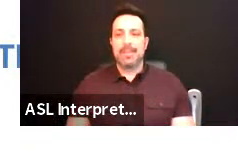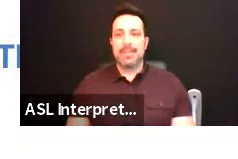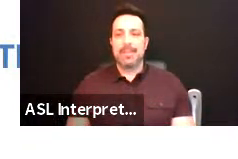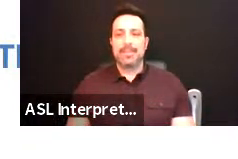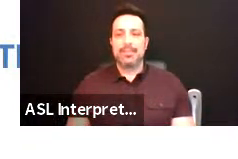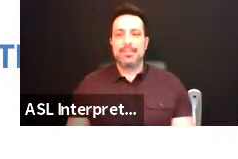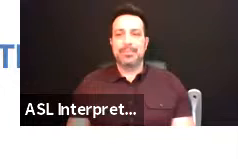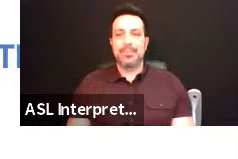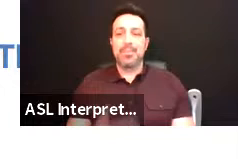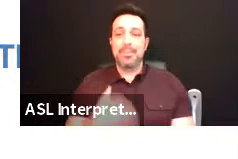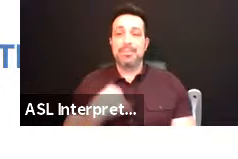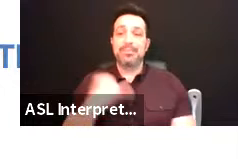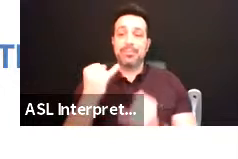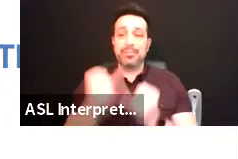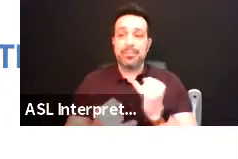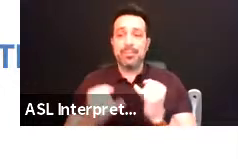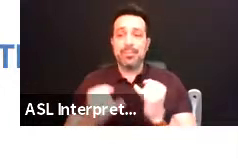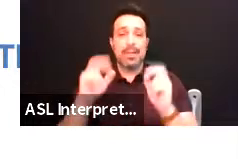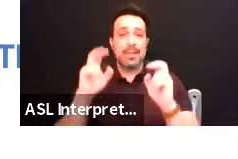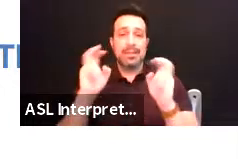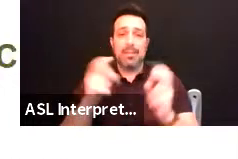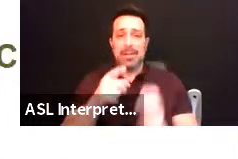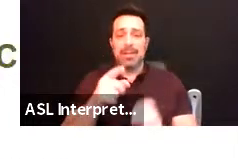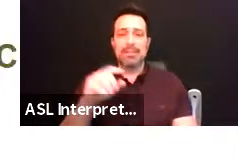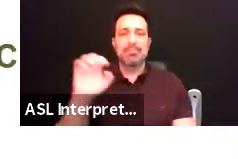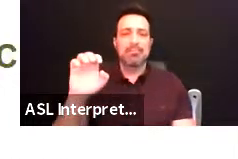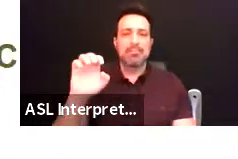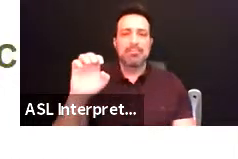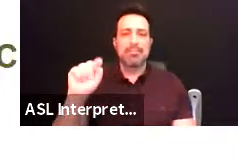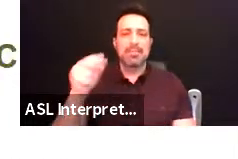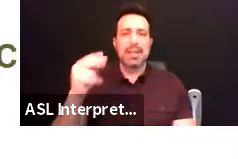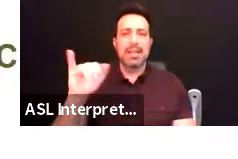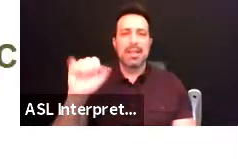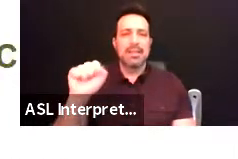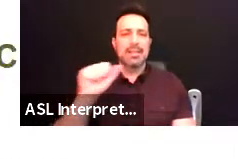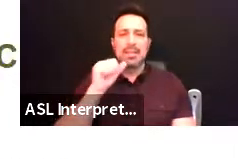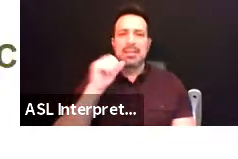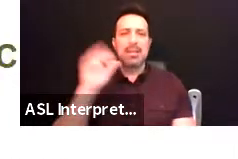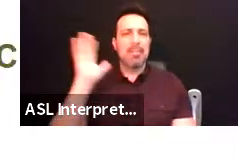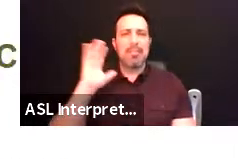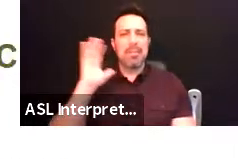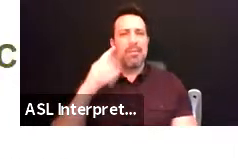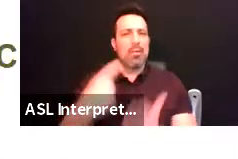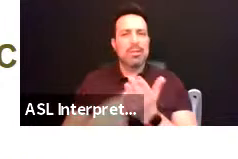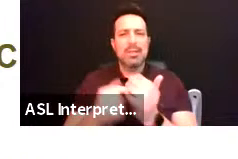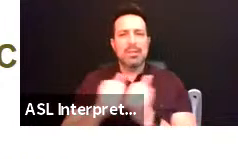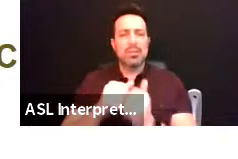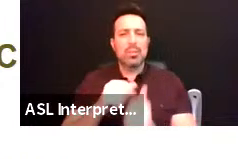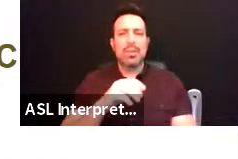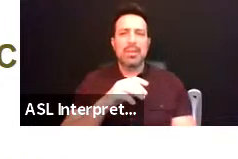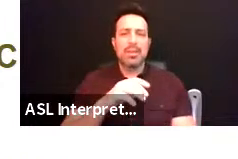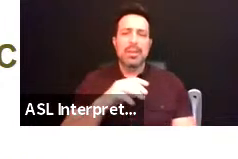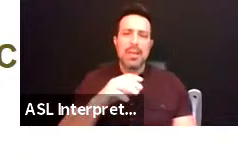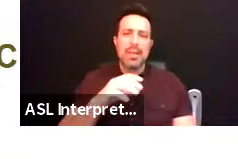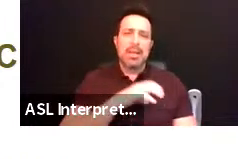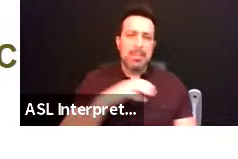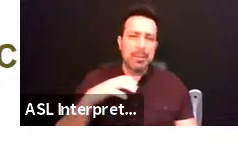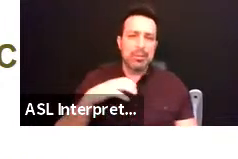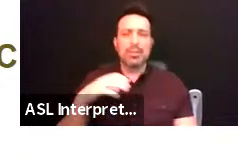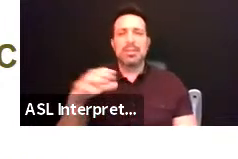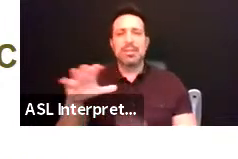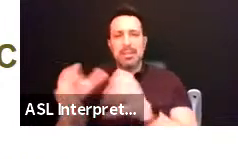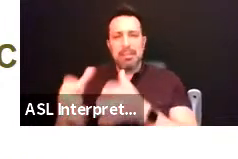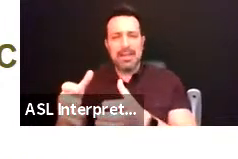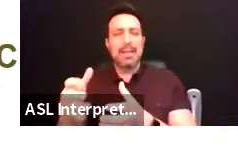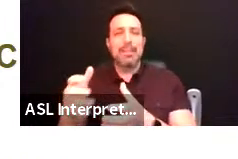So my last topic is ethics, which we didn't used to talk about with committees and commissions, but it came up, so we learned that